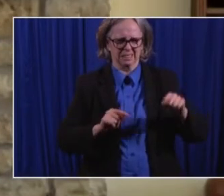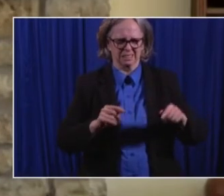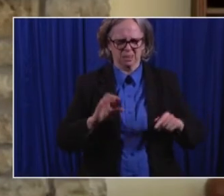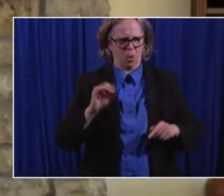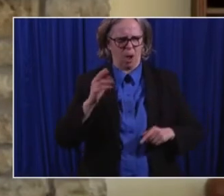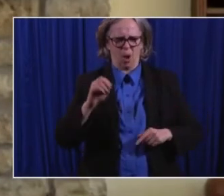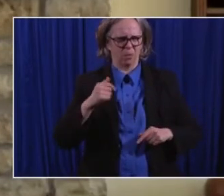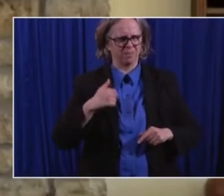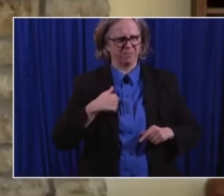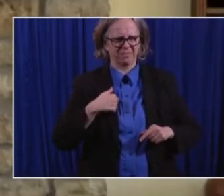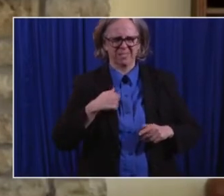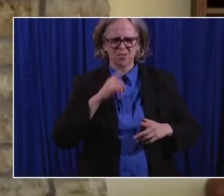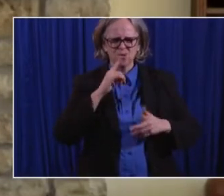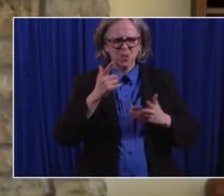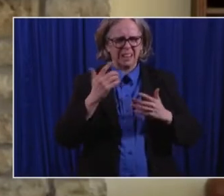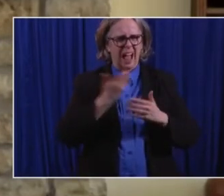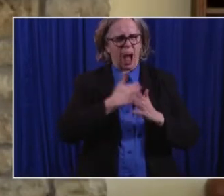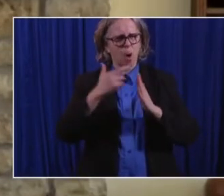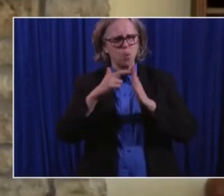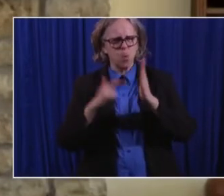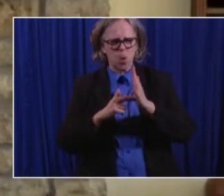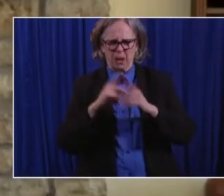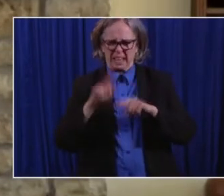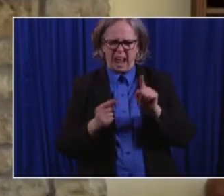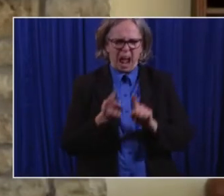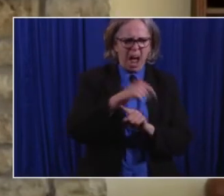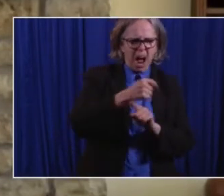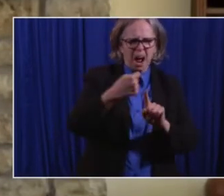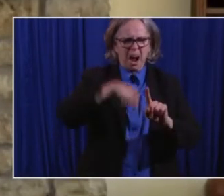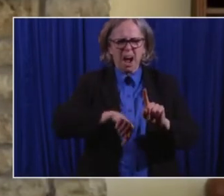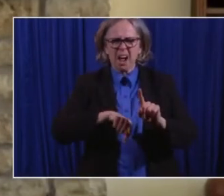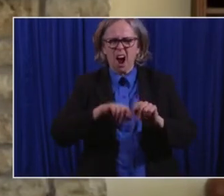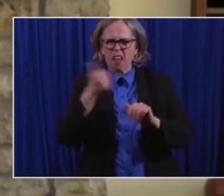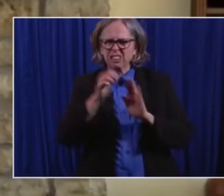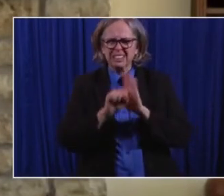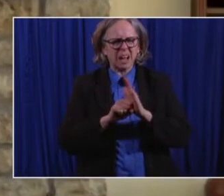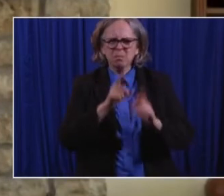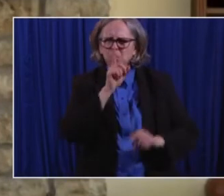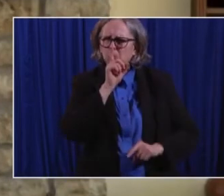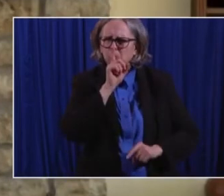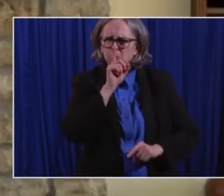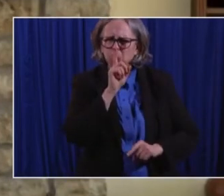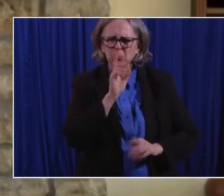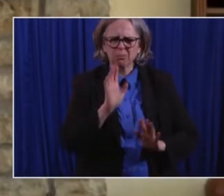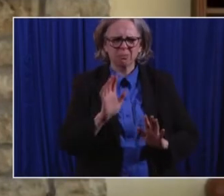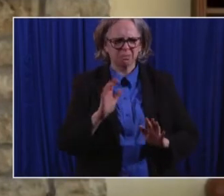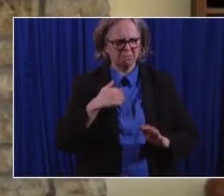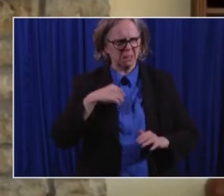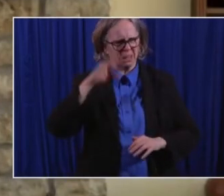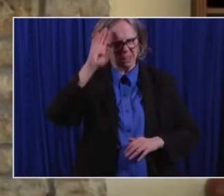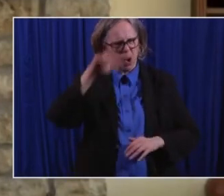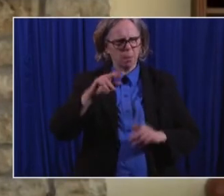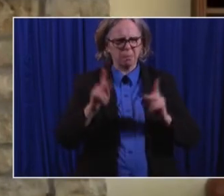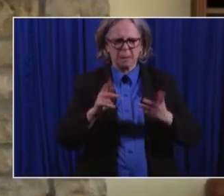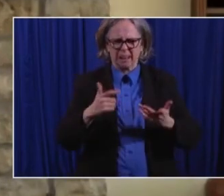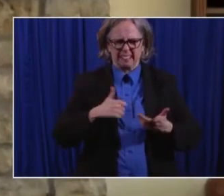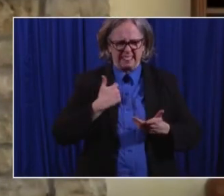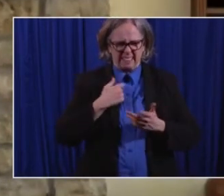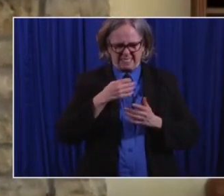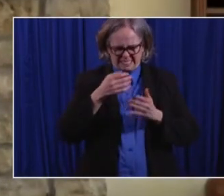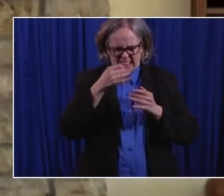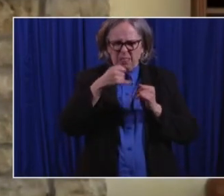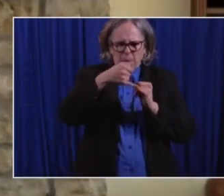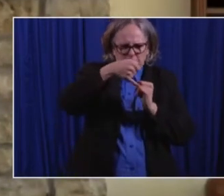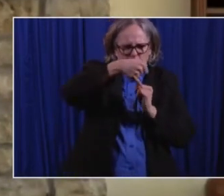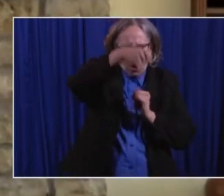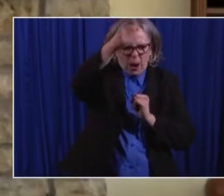not vaccinate them from another state. We just haven't, we've not gotten into that. We just think that we're picking up probably some Indiana,